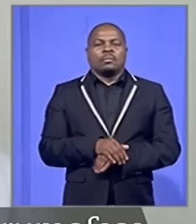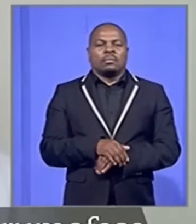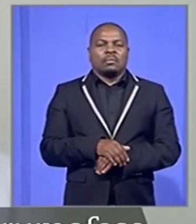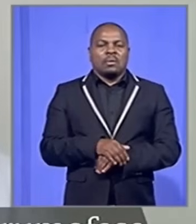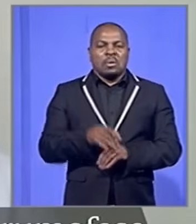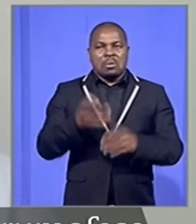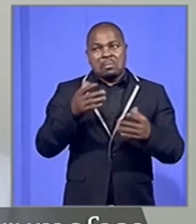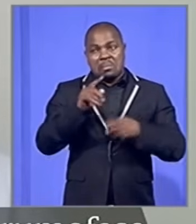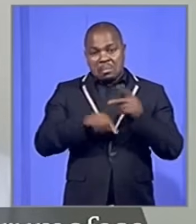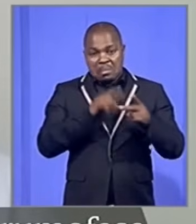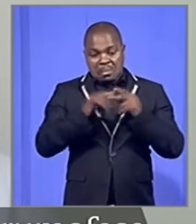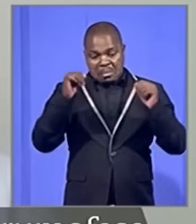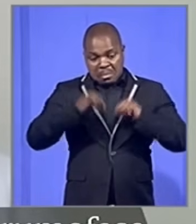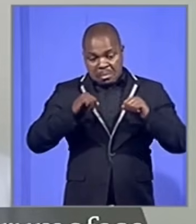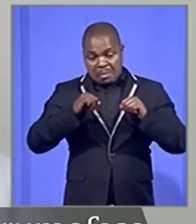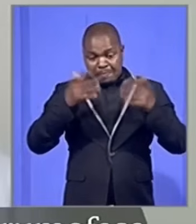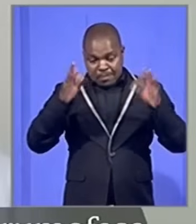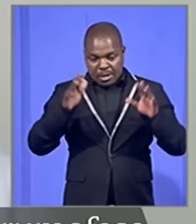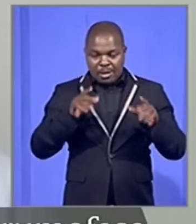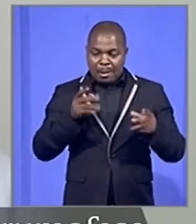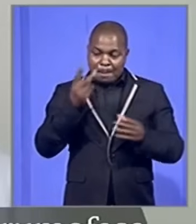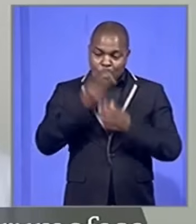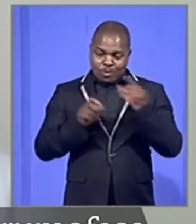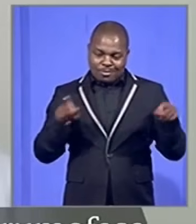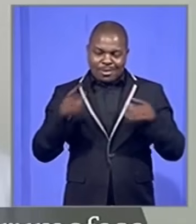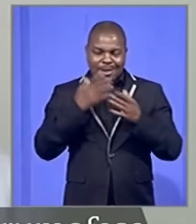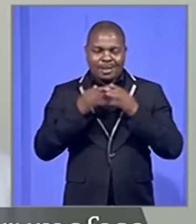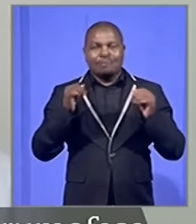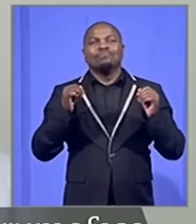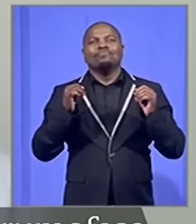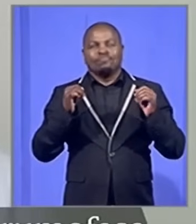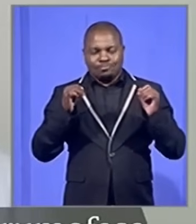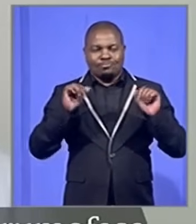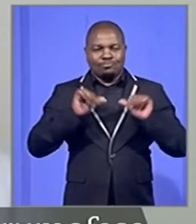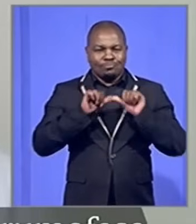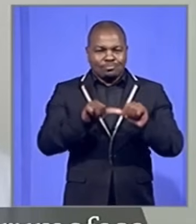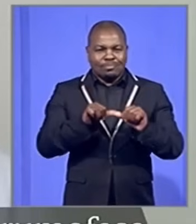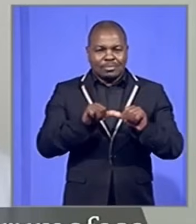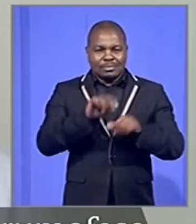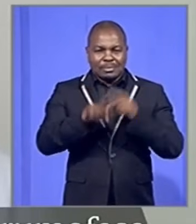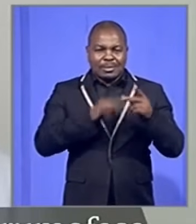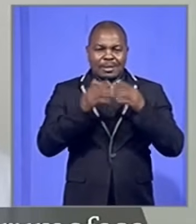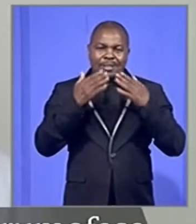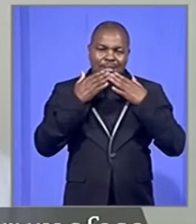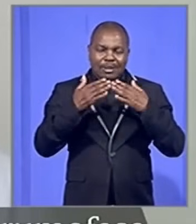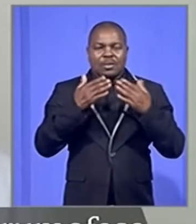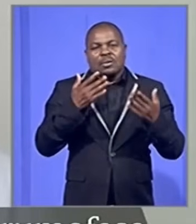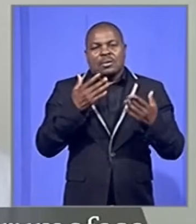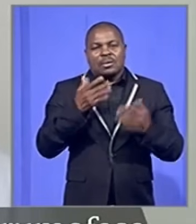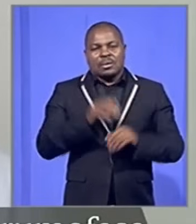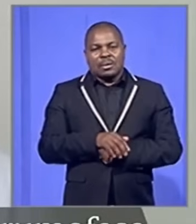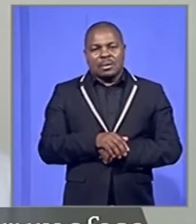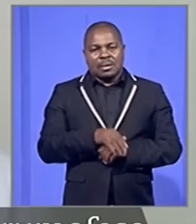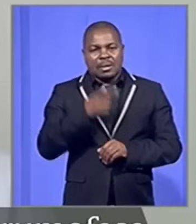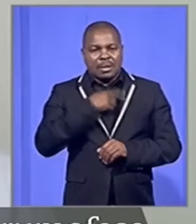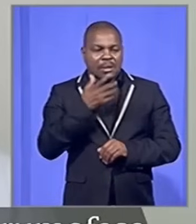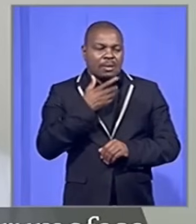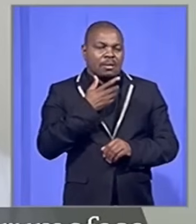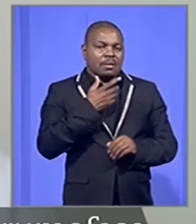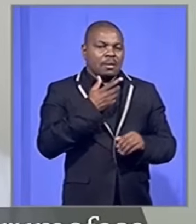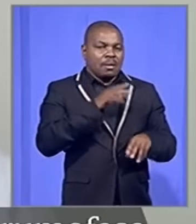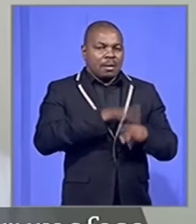will be committed to by both sides. And thankfully, we were able to deliver 3 batches of hostages and increase the